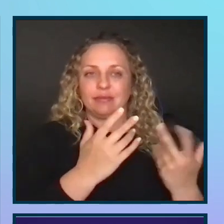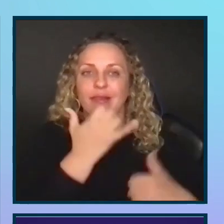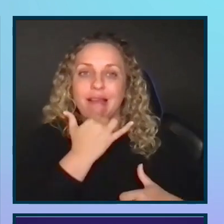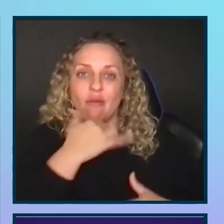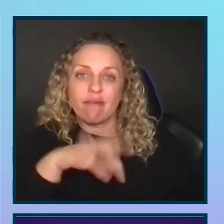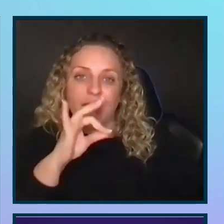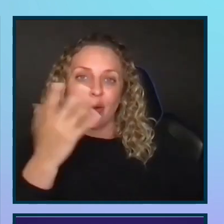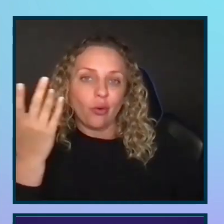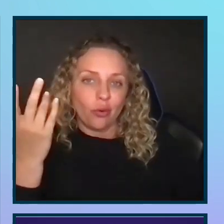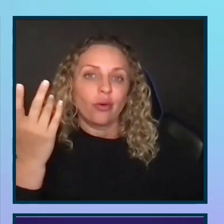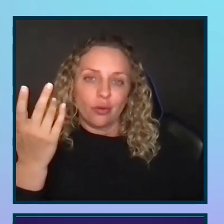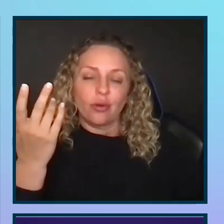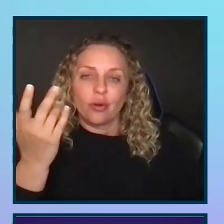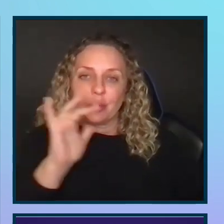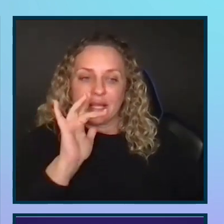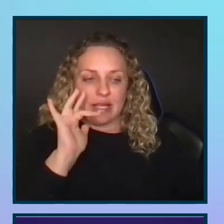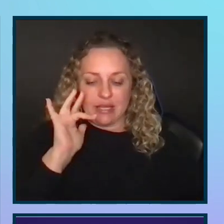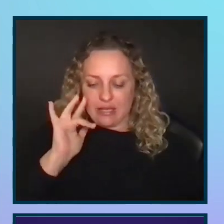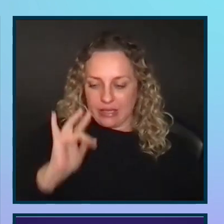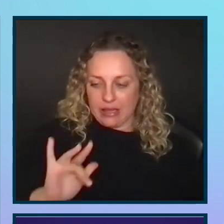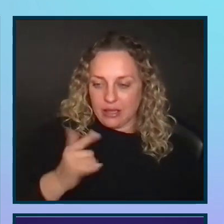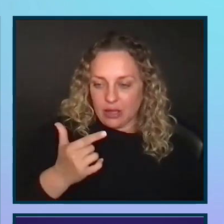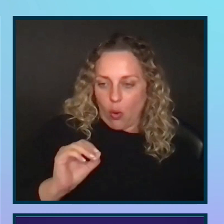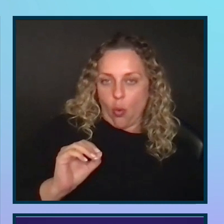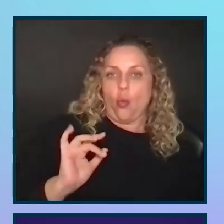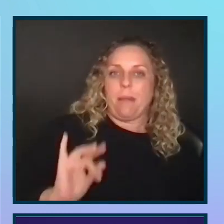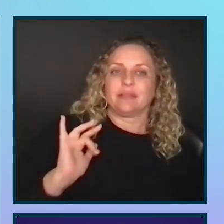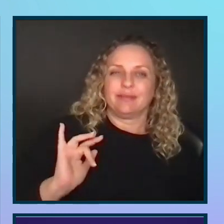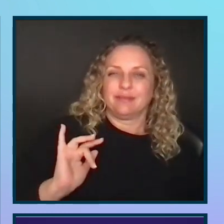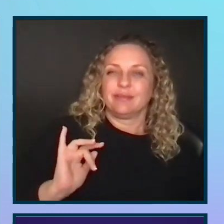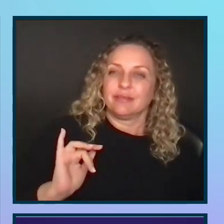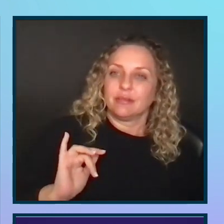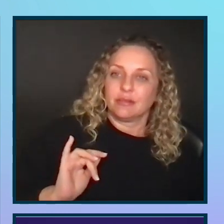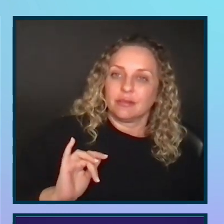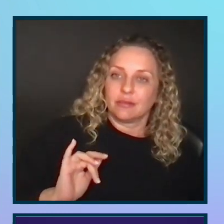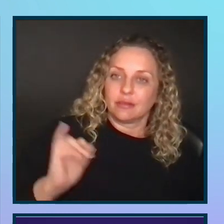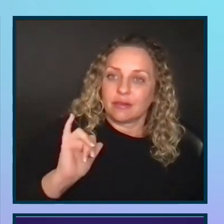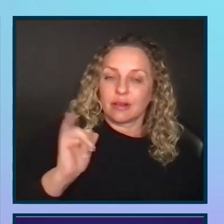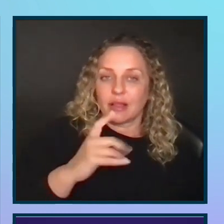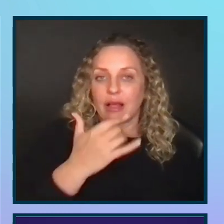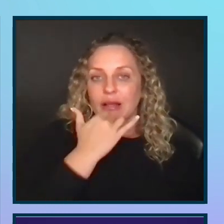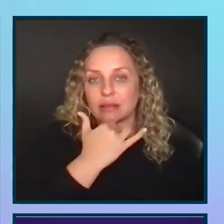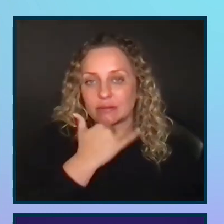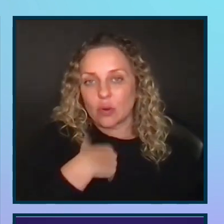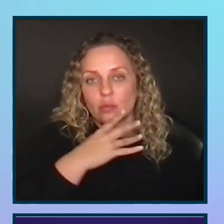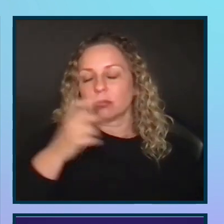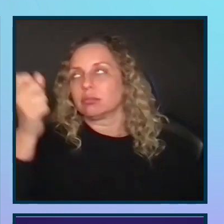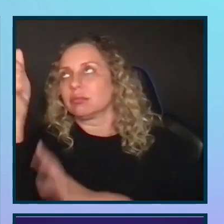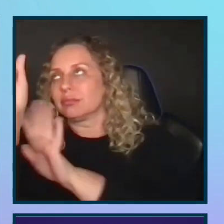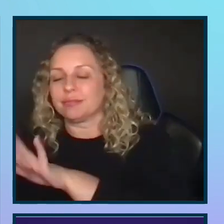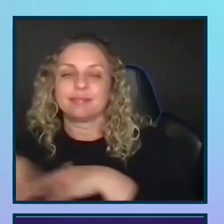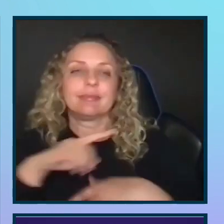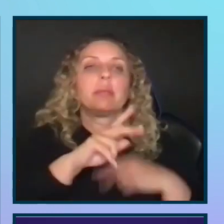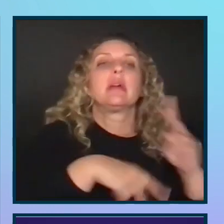found. So when they hit that button, that go button, then, potentially, like say server-side errors, which I don't even want to talk about,